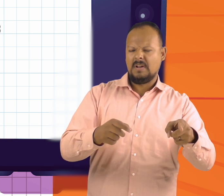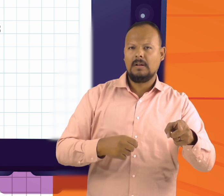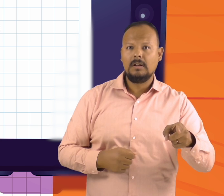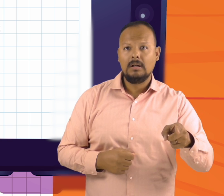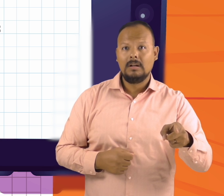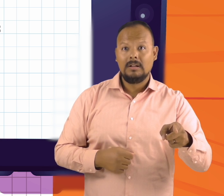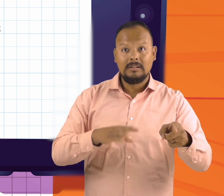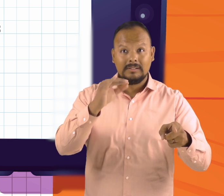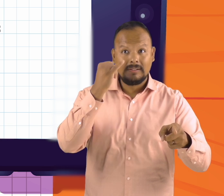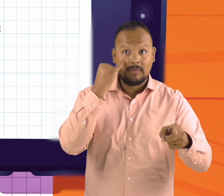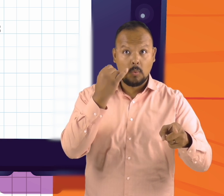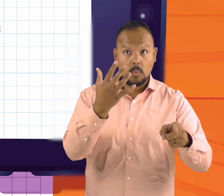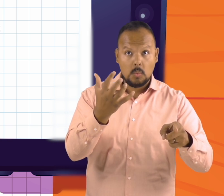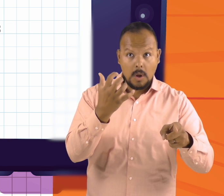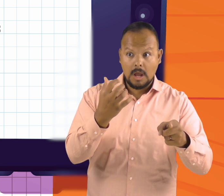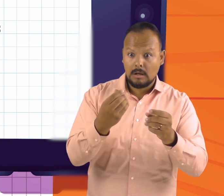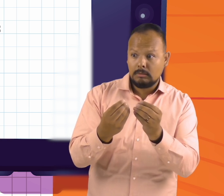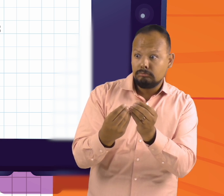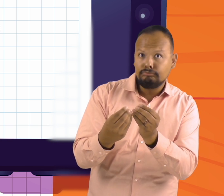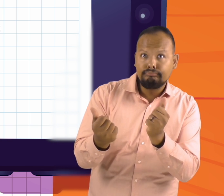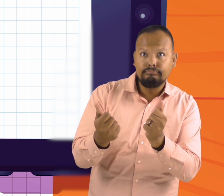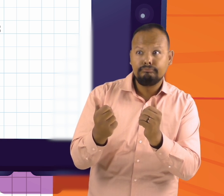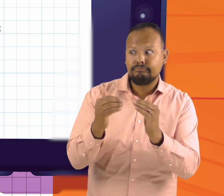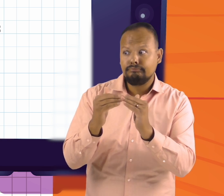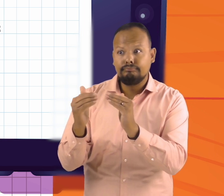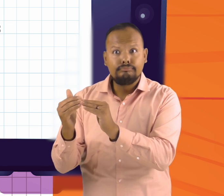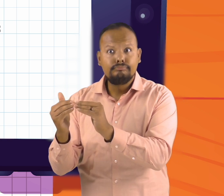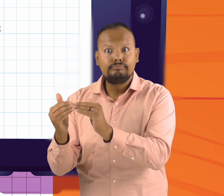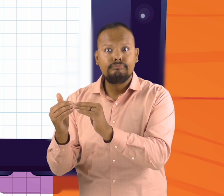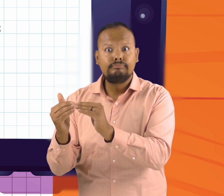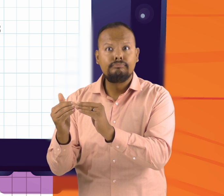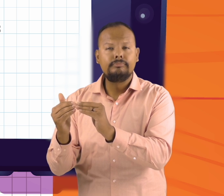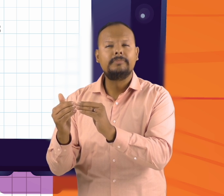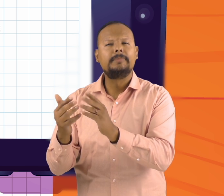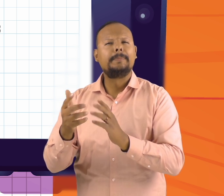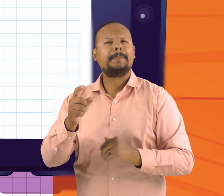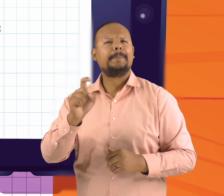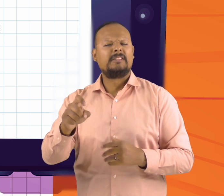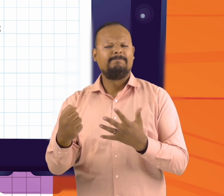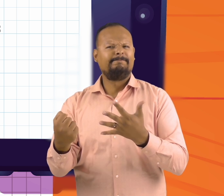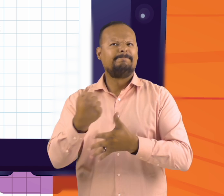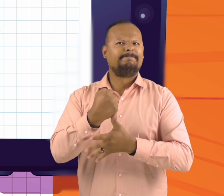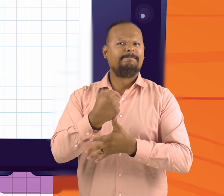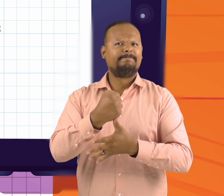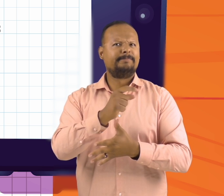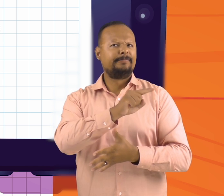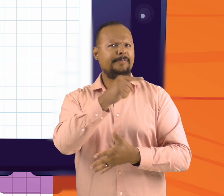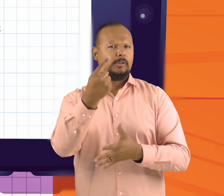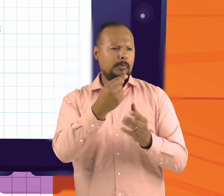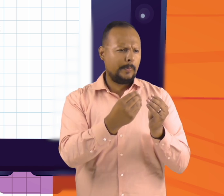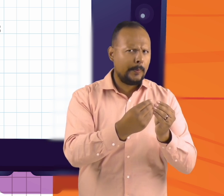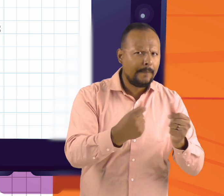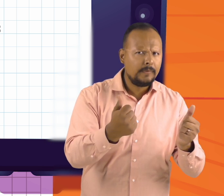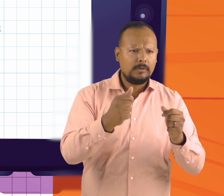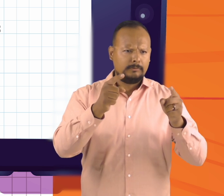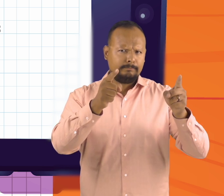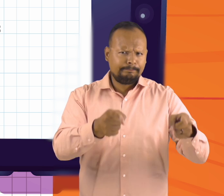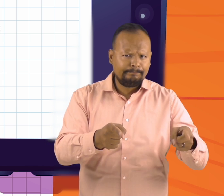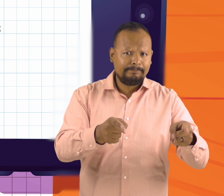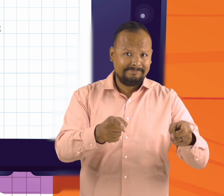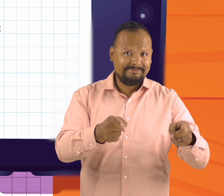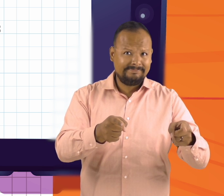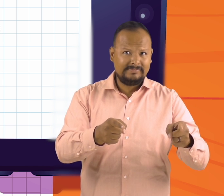value is determined before any other operation, which means you always do what is inside the bars